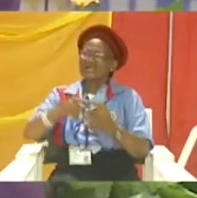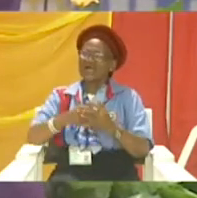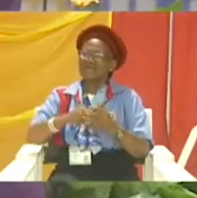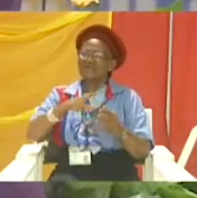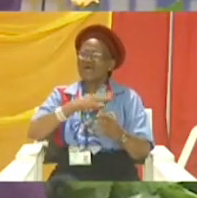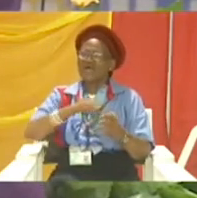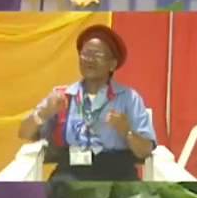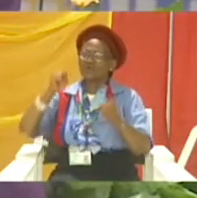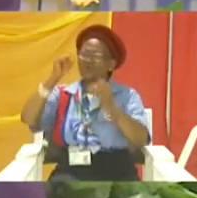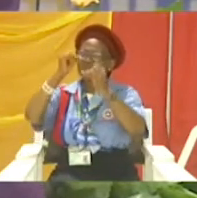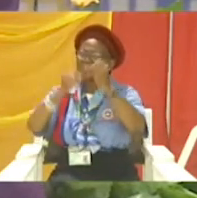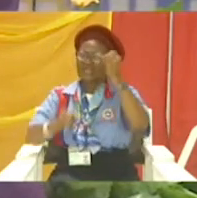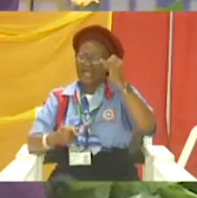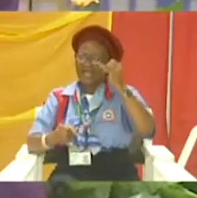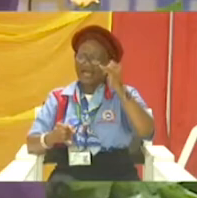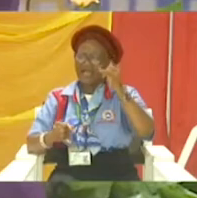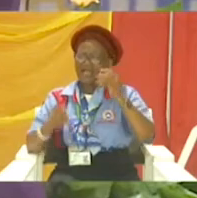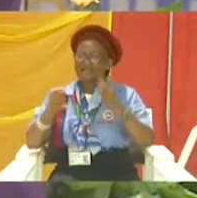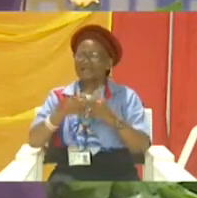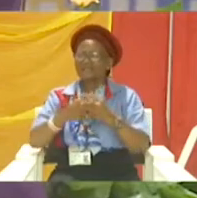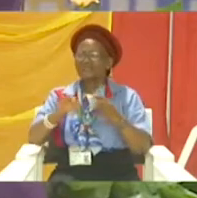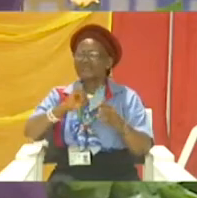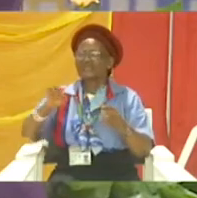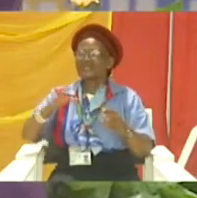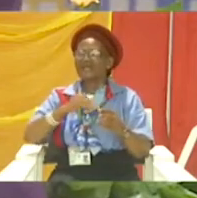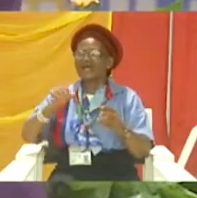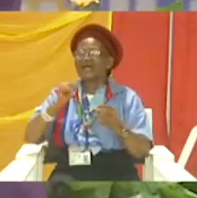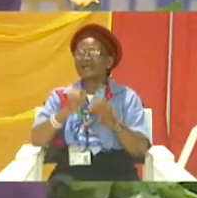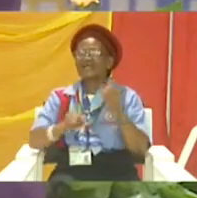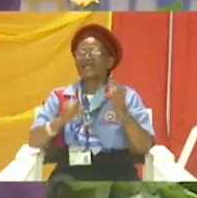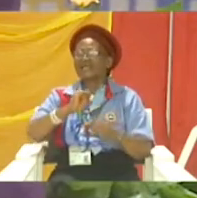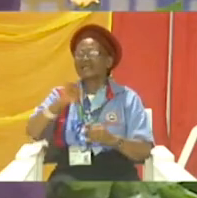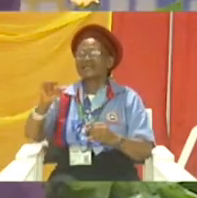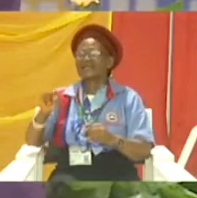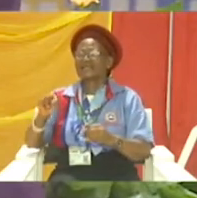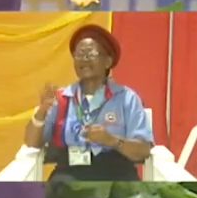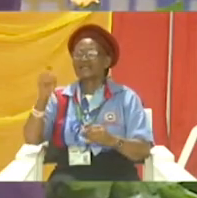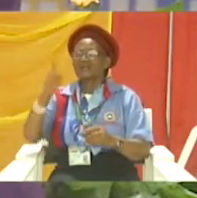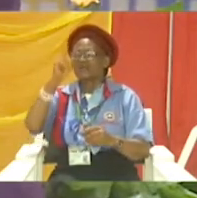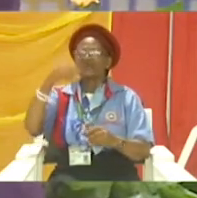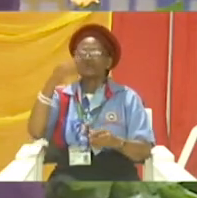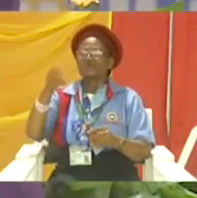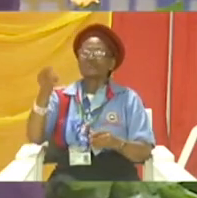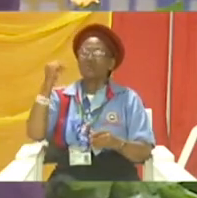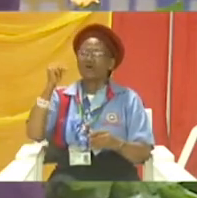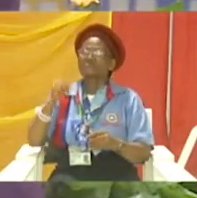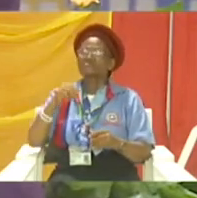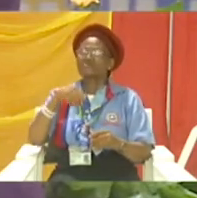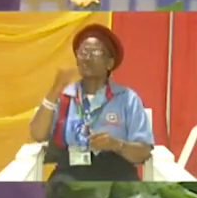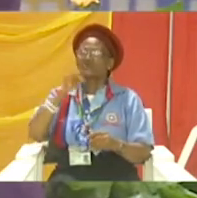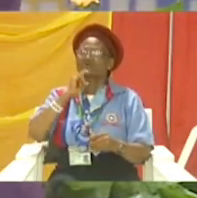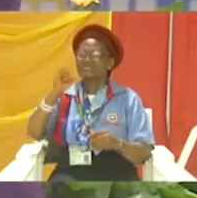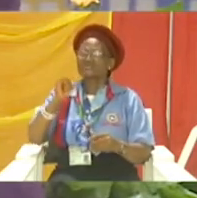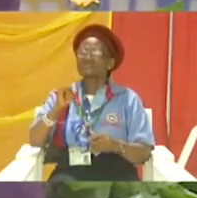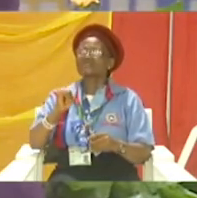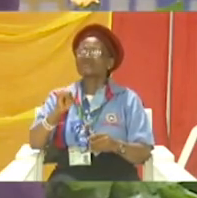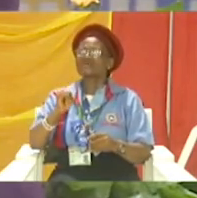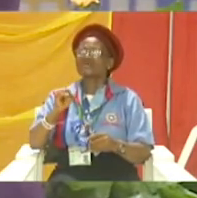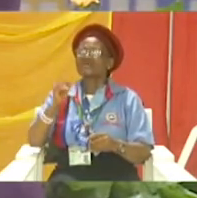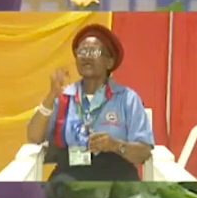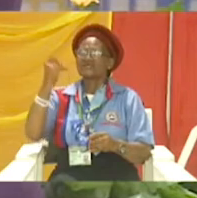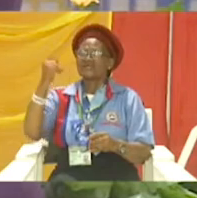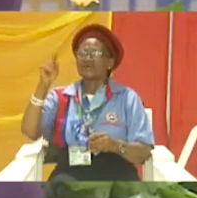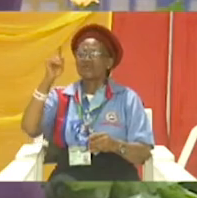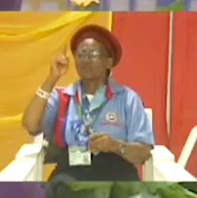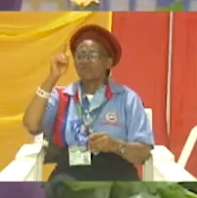Omega, Alpha ati Omega, the beginning and the ending, Ibere ati Opin, the one who was, anything bear, the one who is, anything